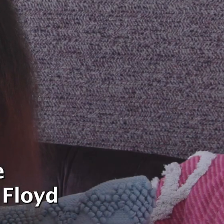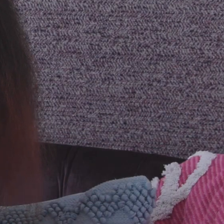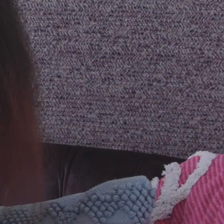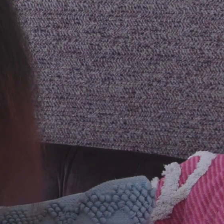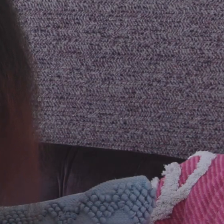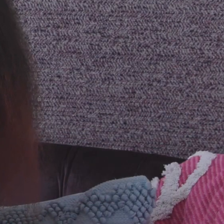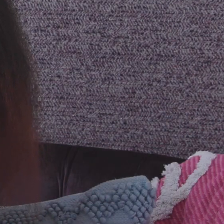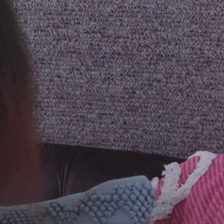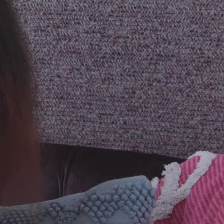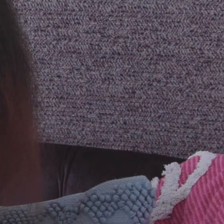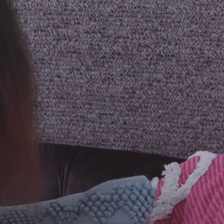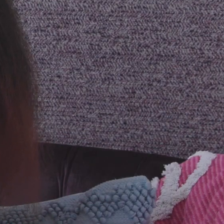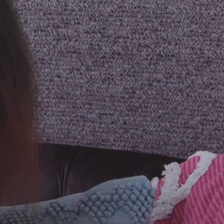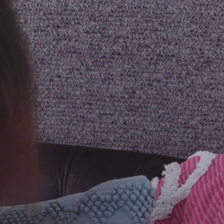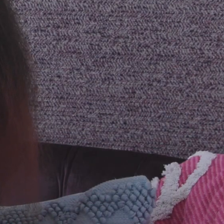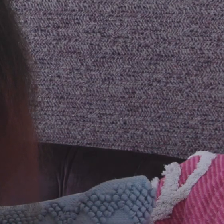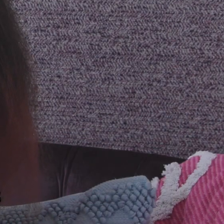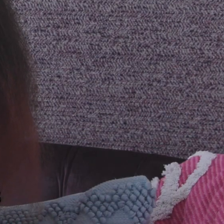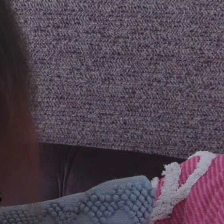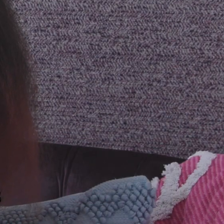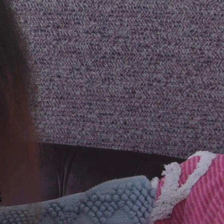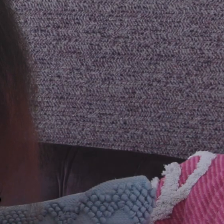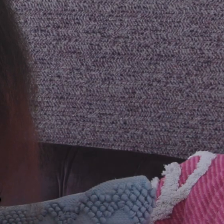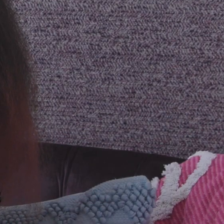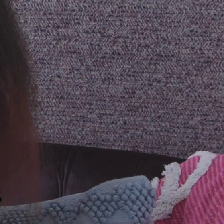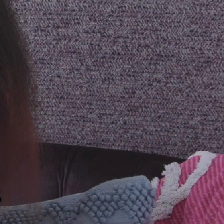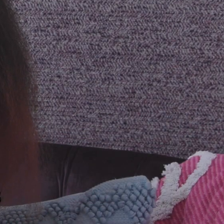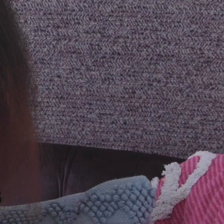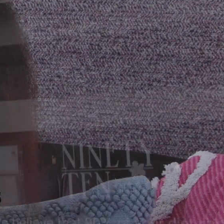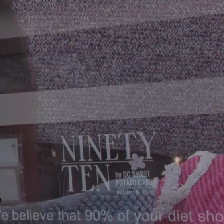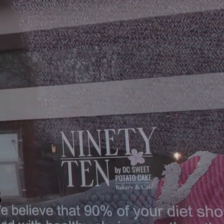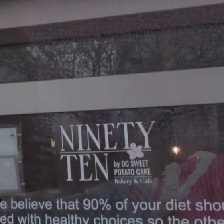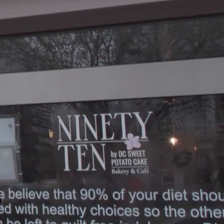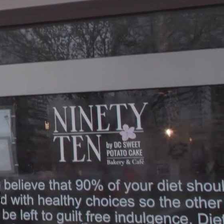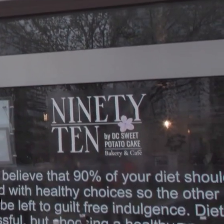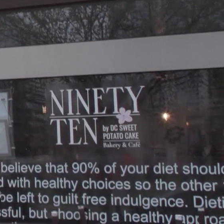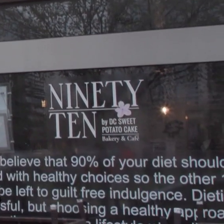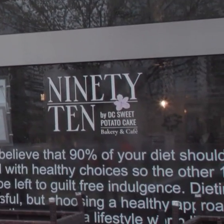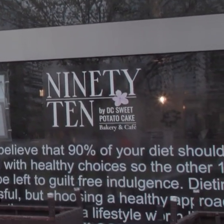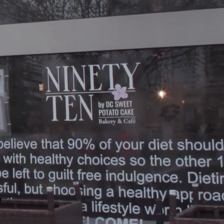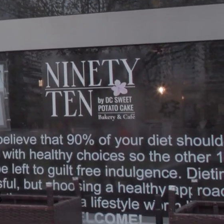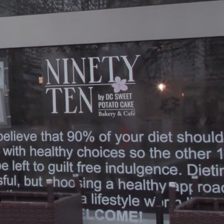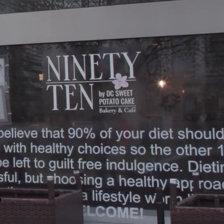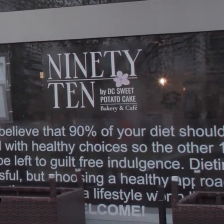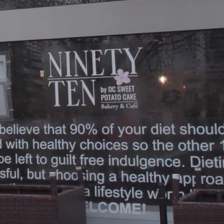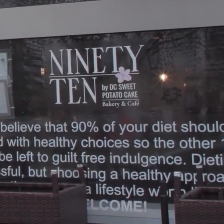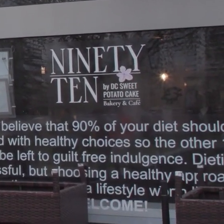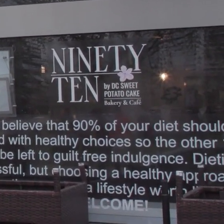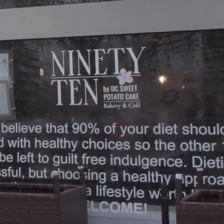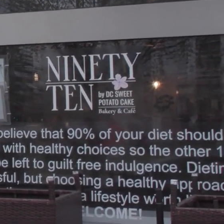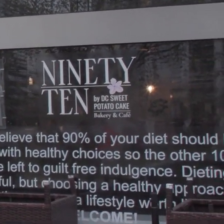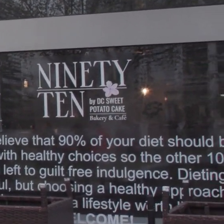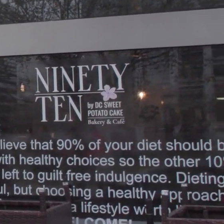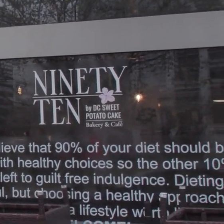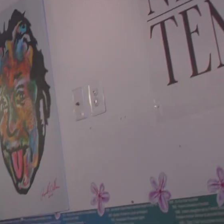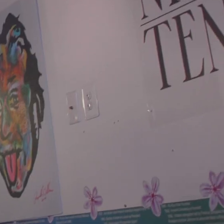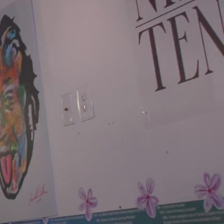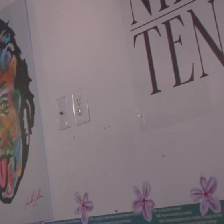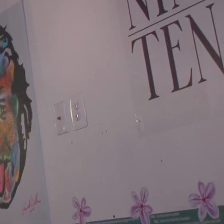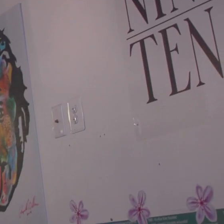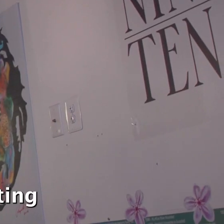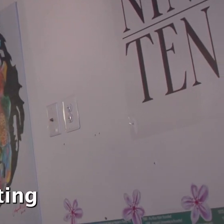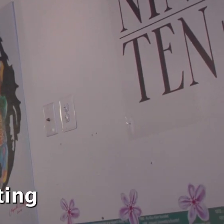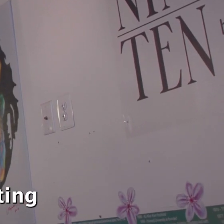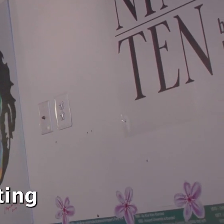George Floyd protests in DC. My company was shut down at the time during the protest because of the pandemic.